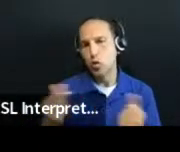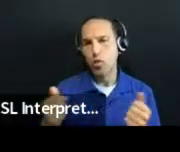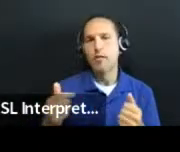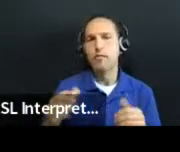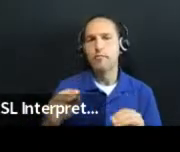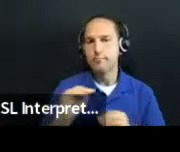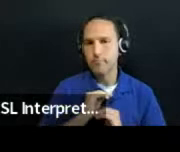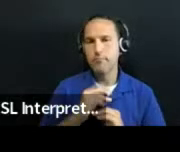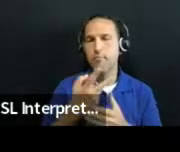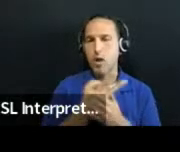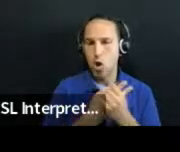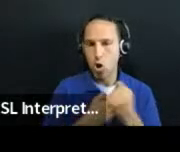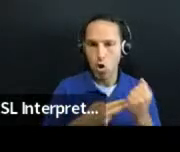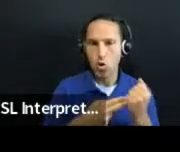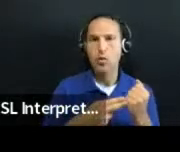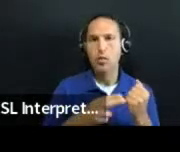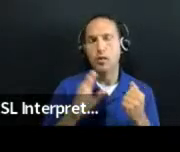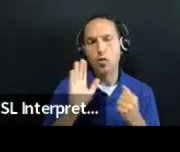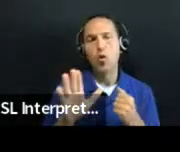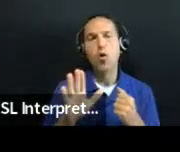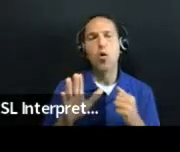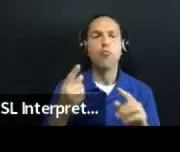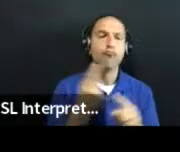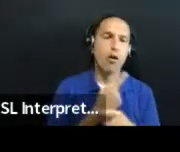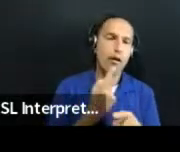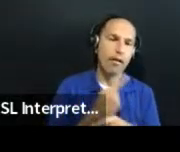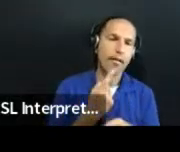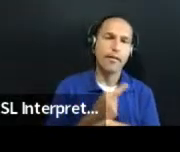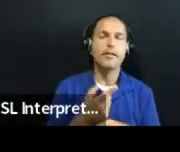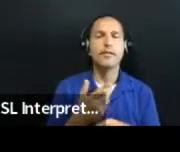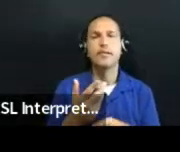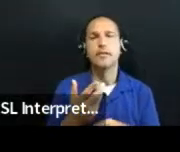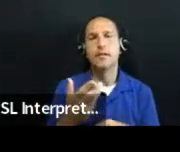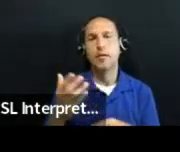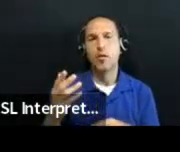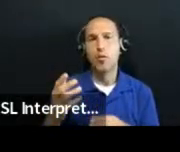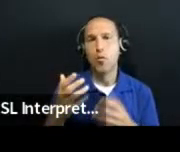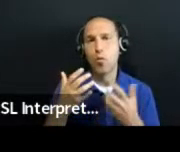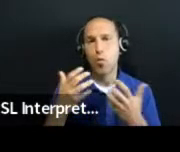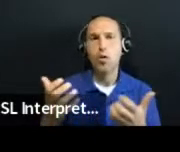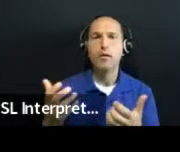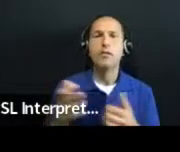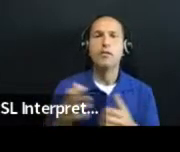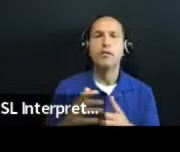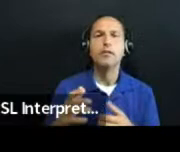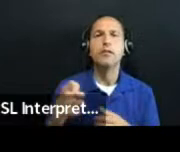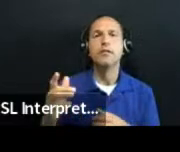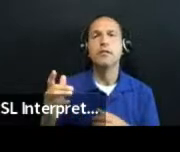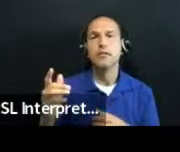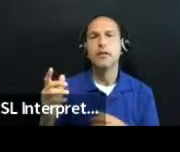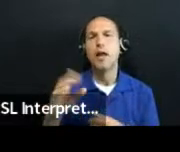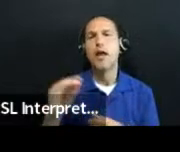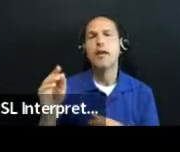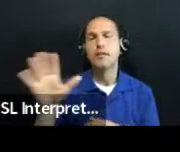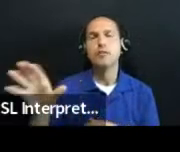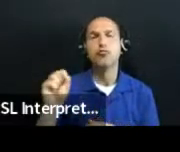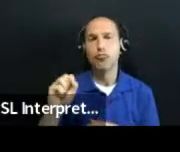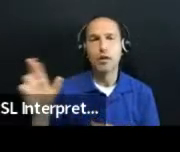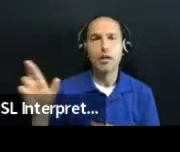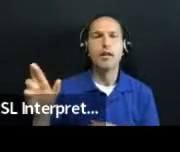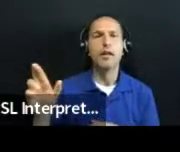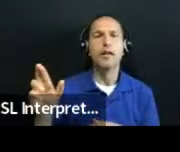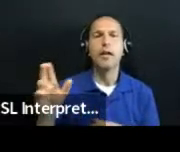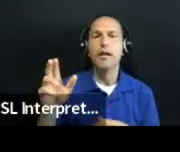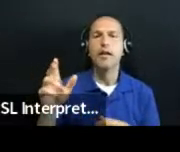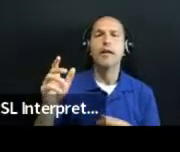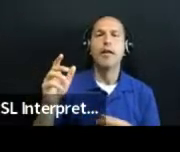both your ordinary sighted audience and your screen reader audience, and can do the job